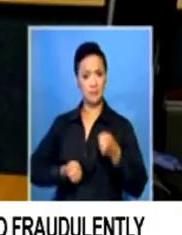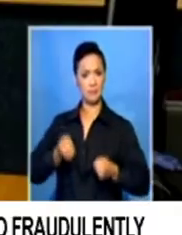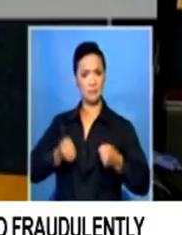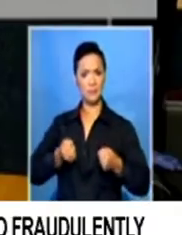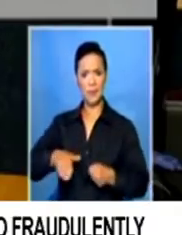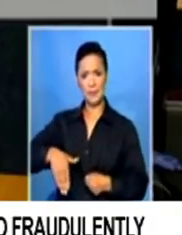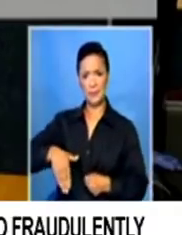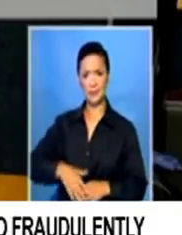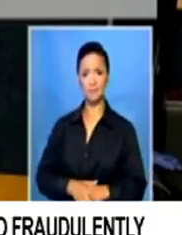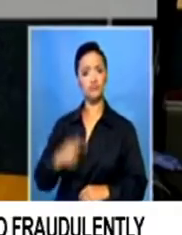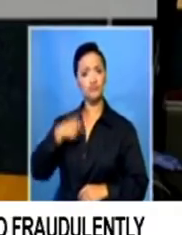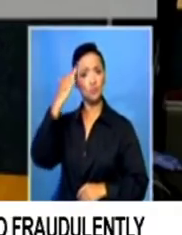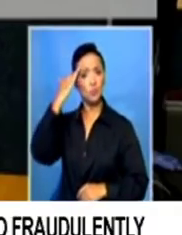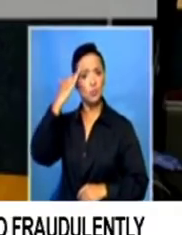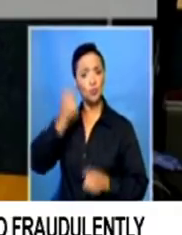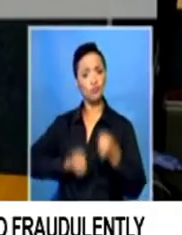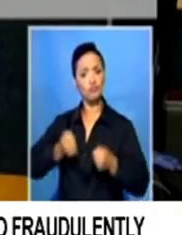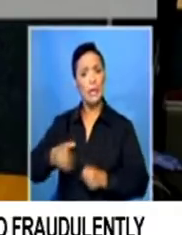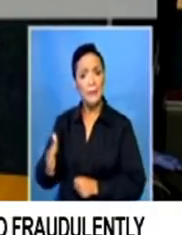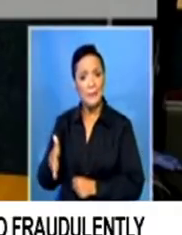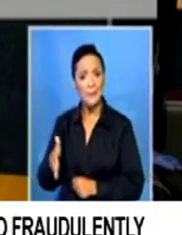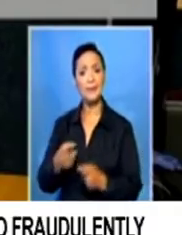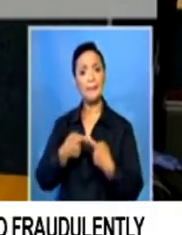Imoto is Eastern Cape.